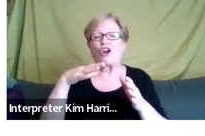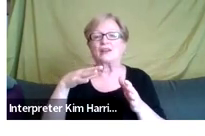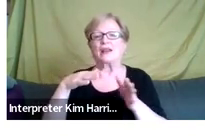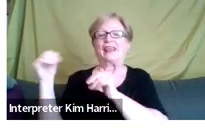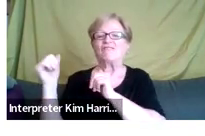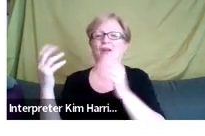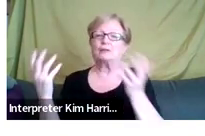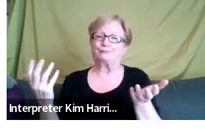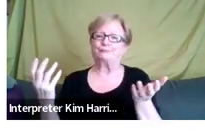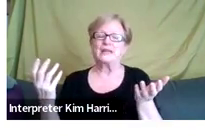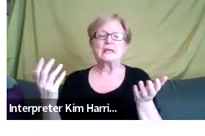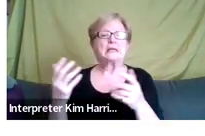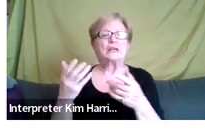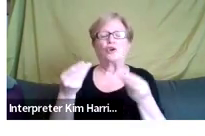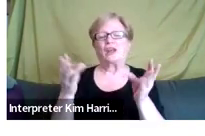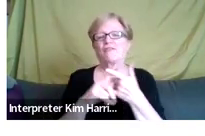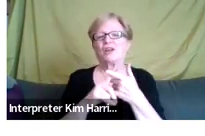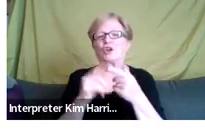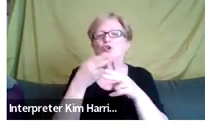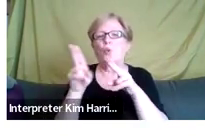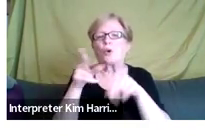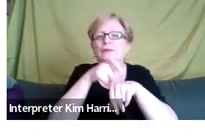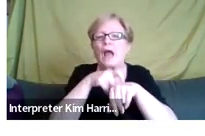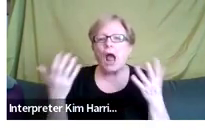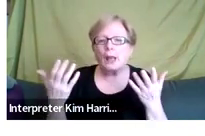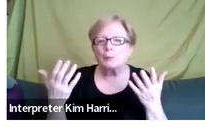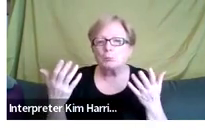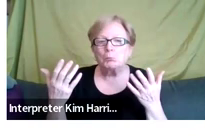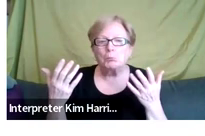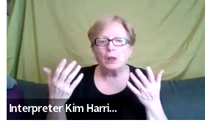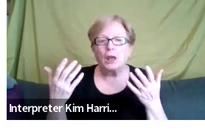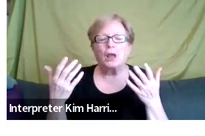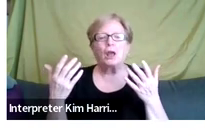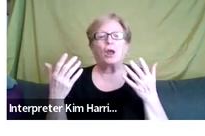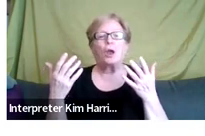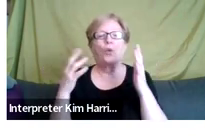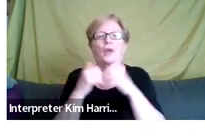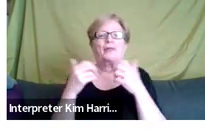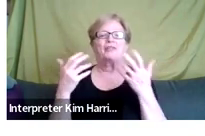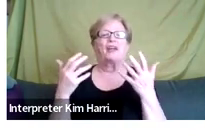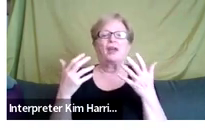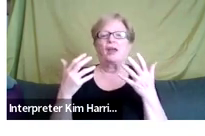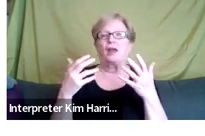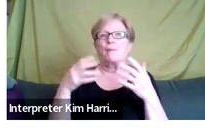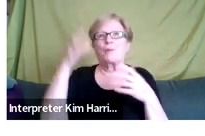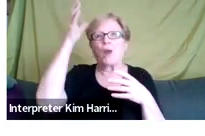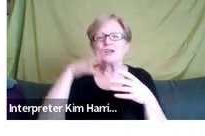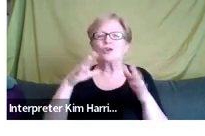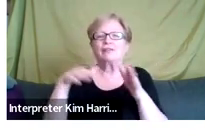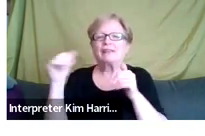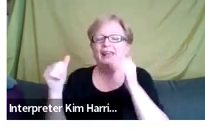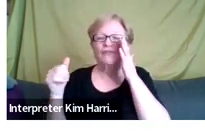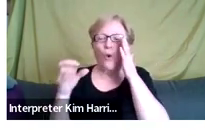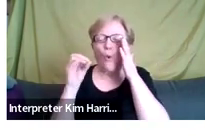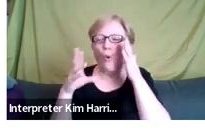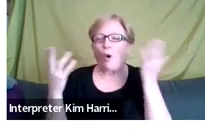given a short amount of window, you know, as far as with when it comes to parental leave, and you only give